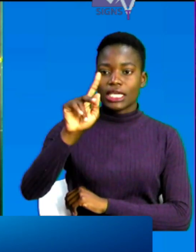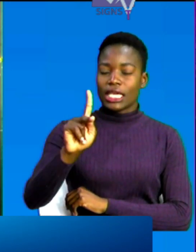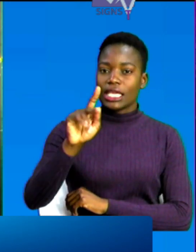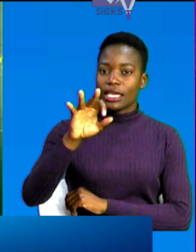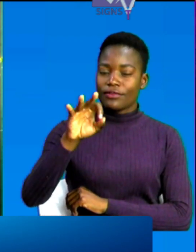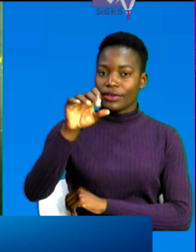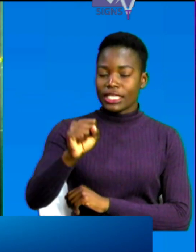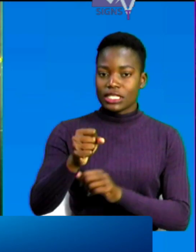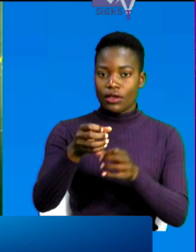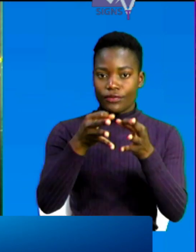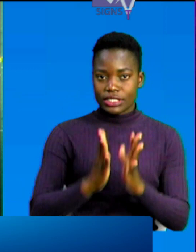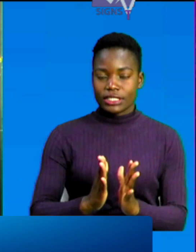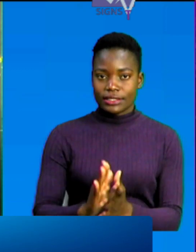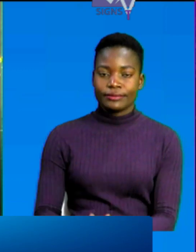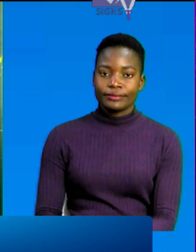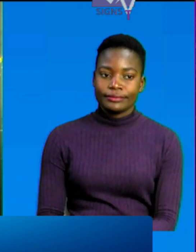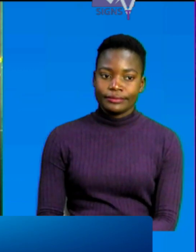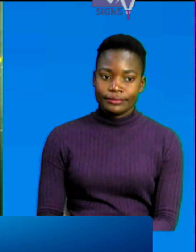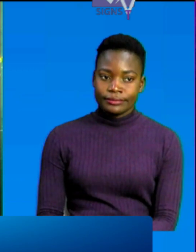Service officers.